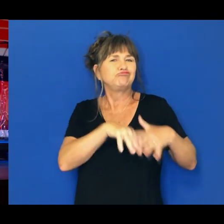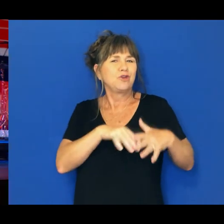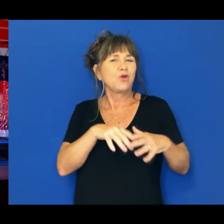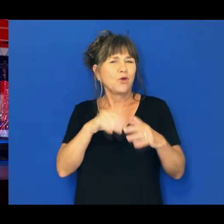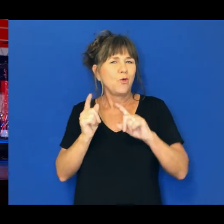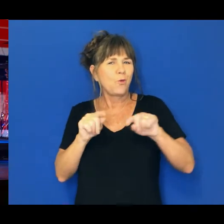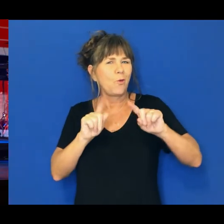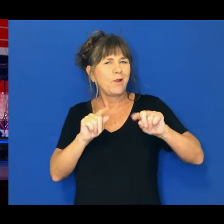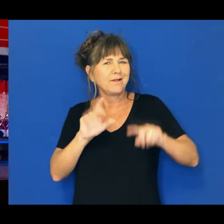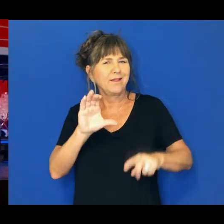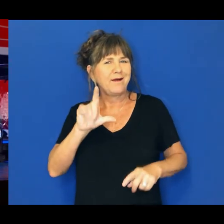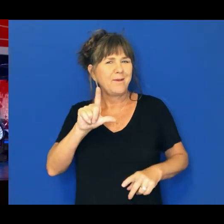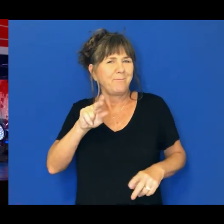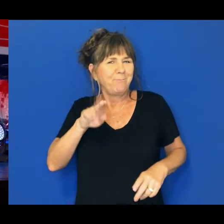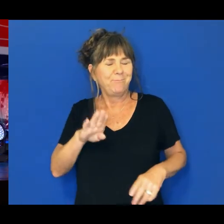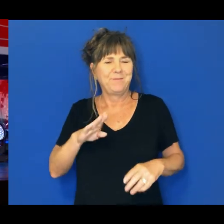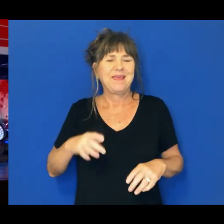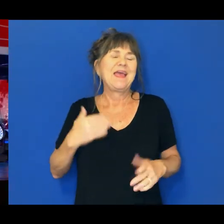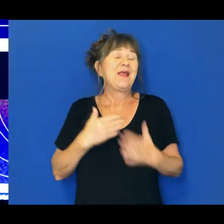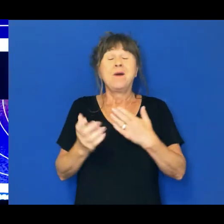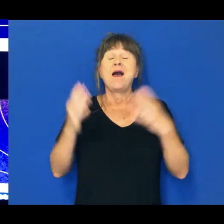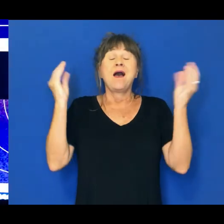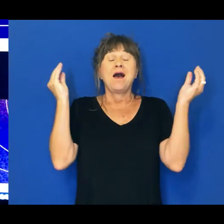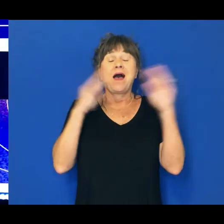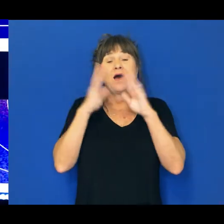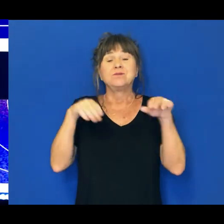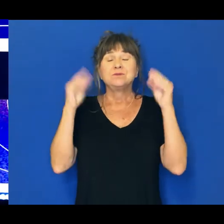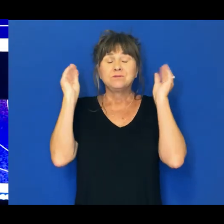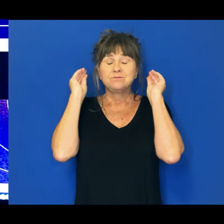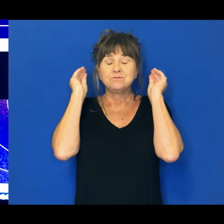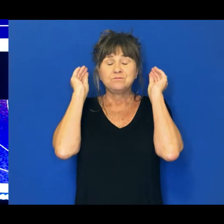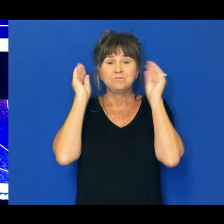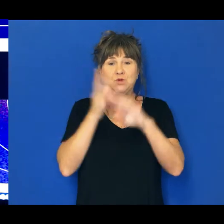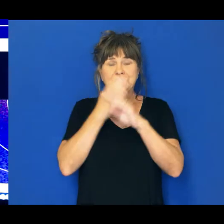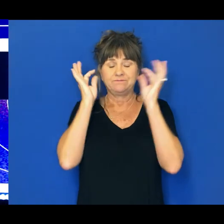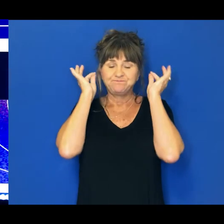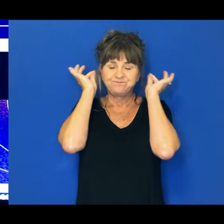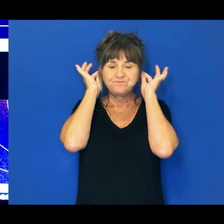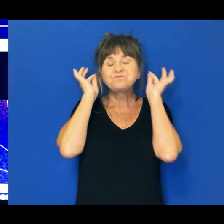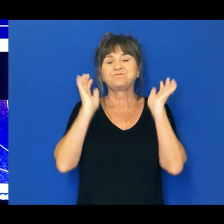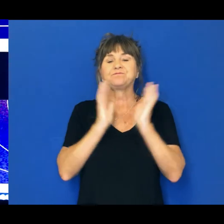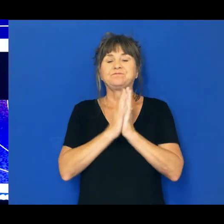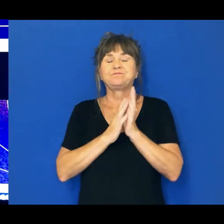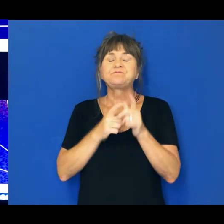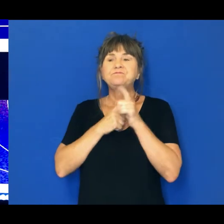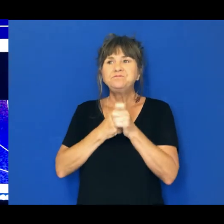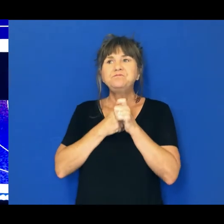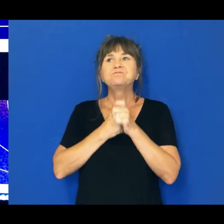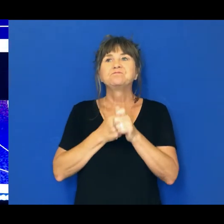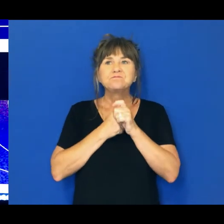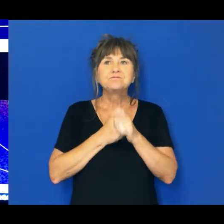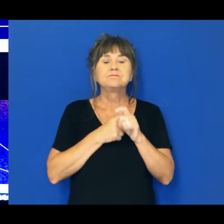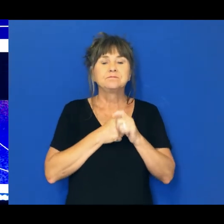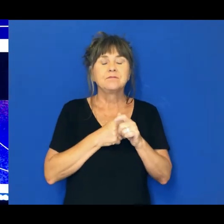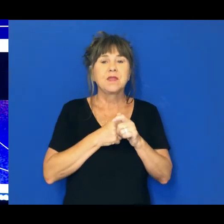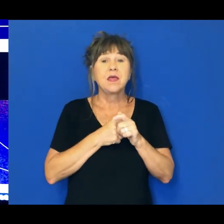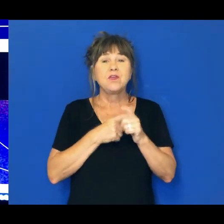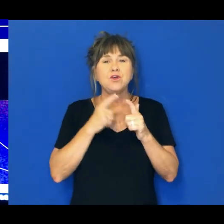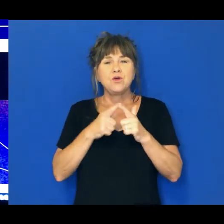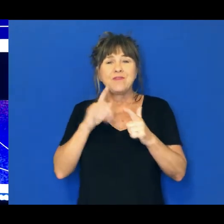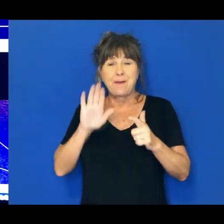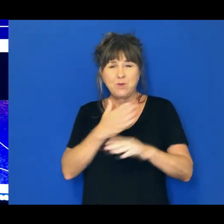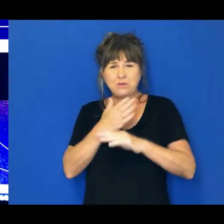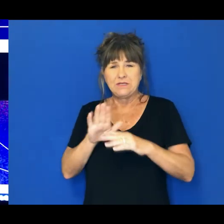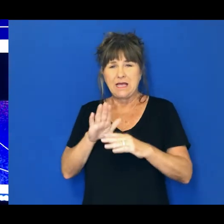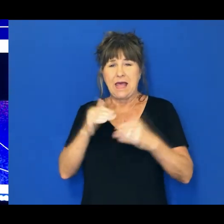house music is. I had it in my ears because I'm running, and it gets to the point where it's